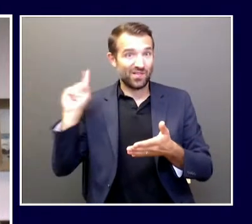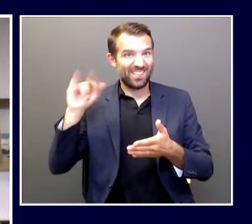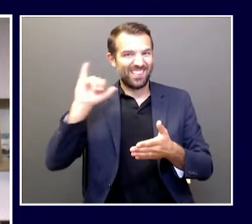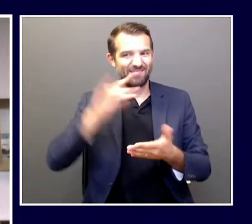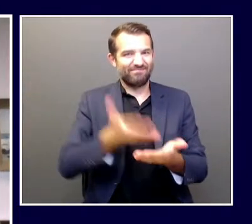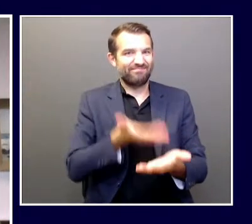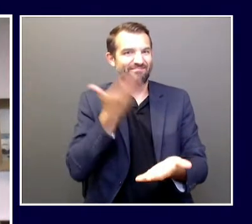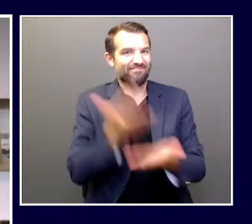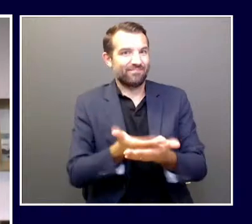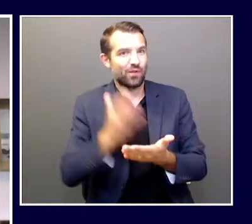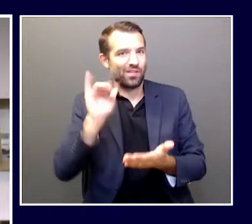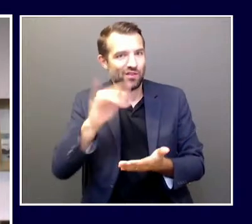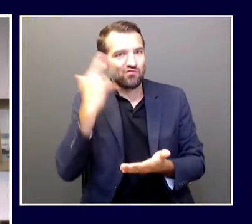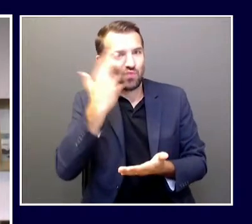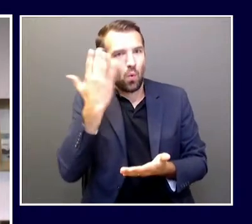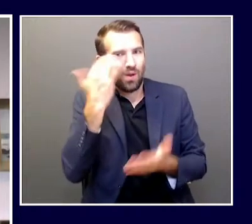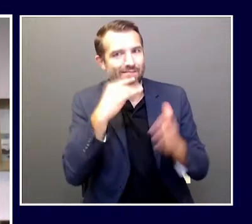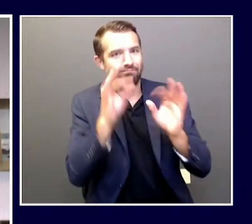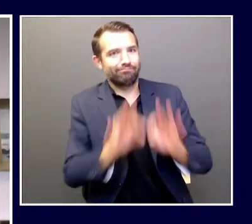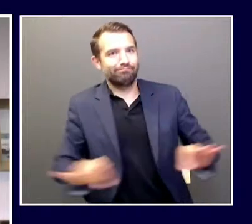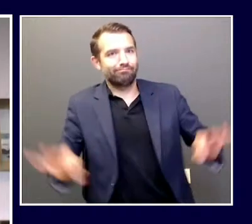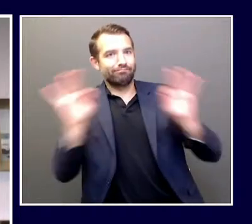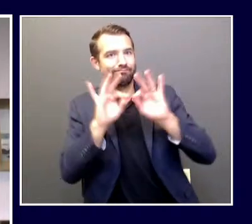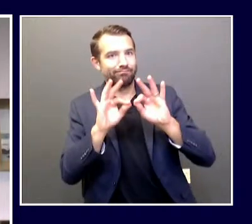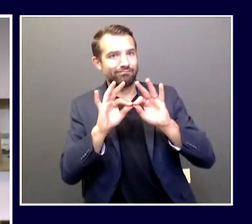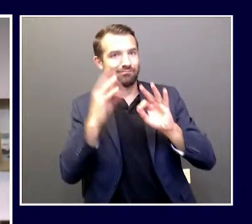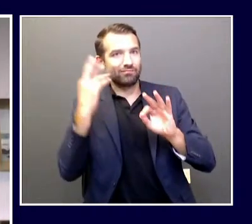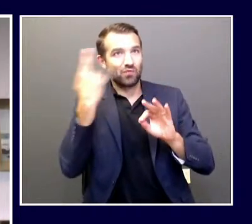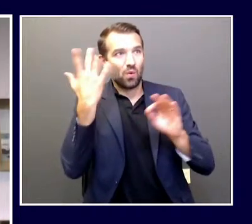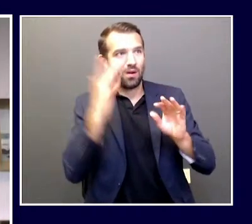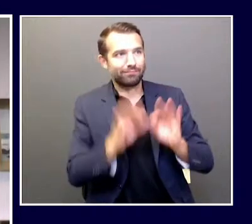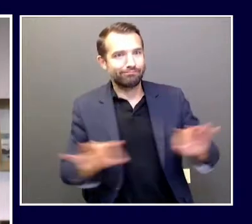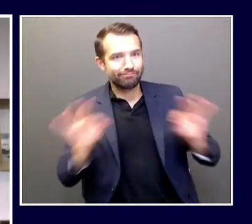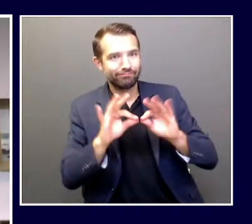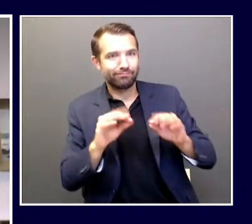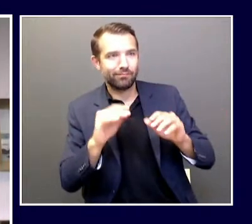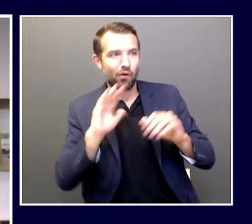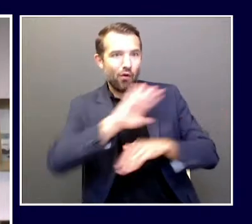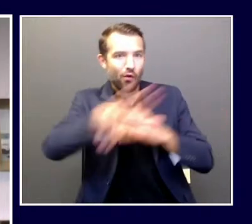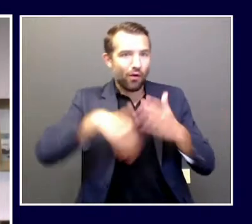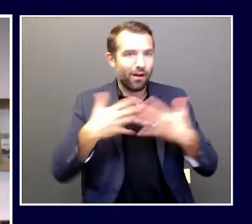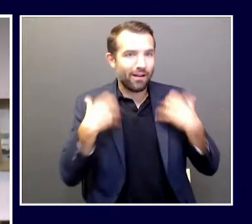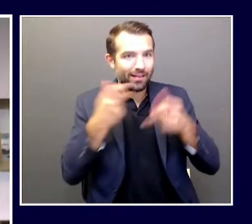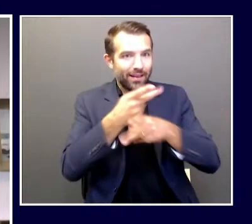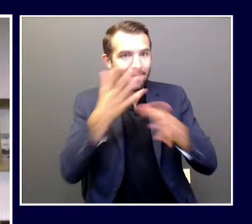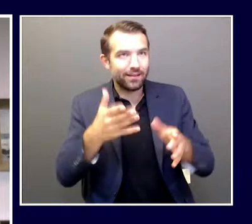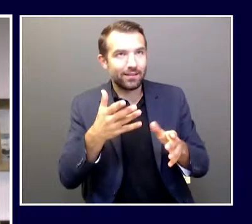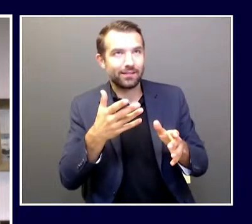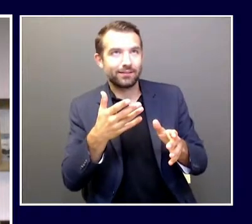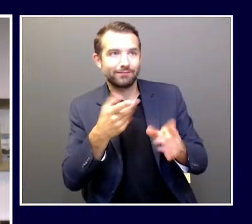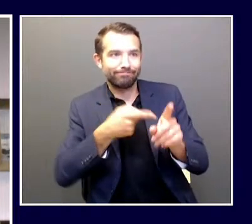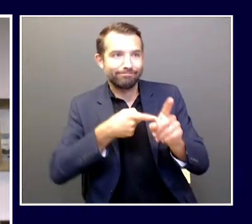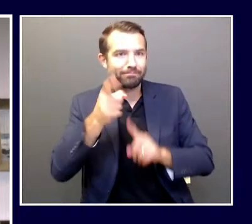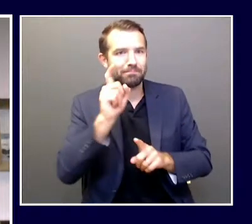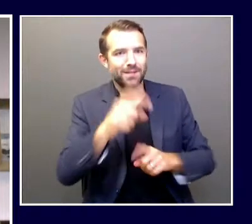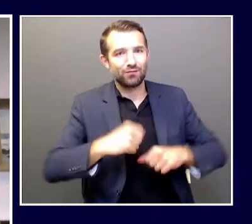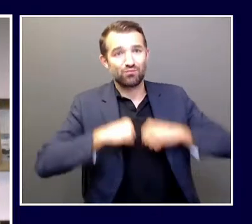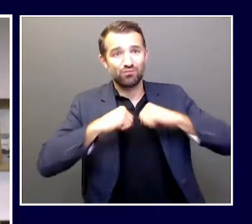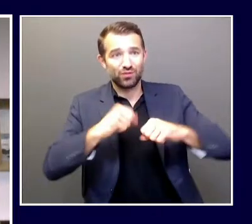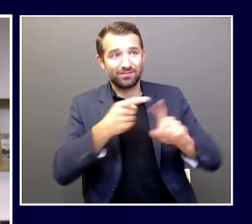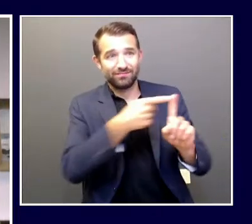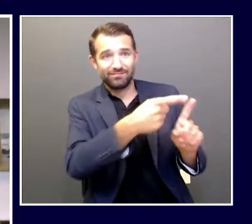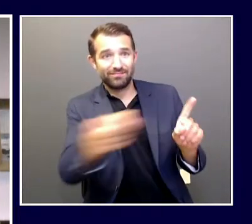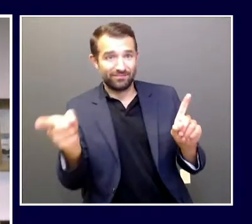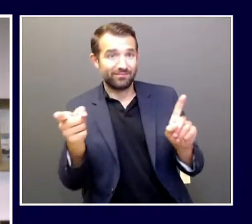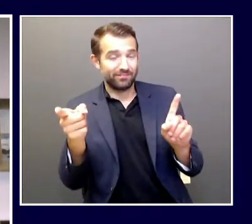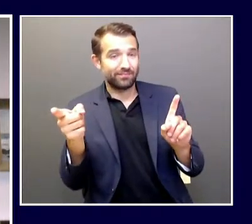important now than it ever has been before. Not only do we want to protect them because they're putting themselves out on the line every